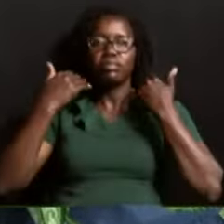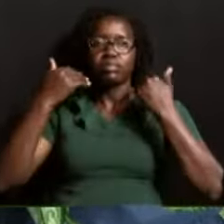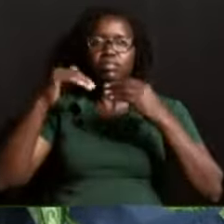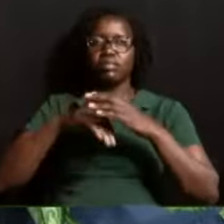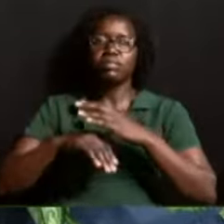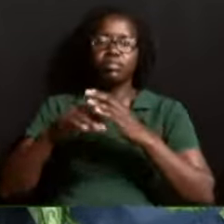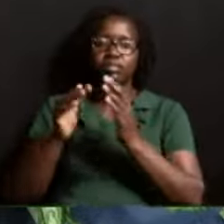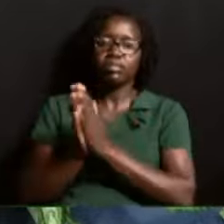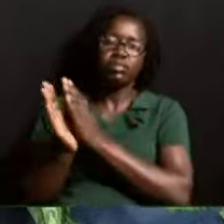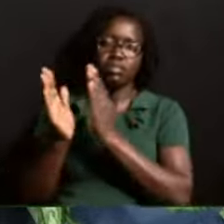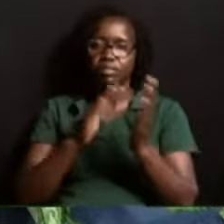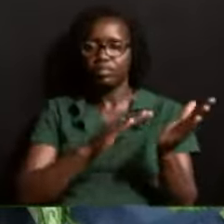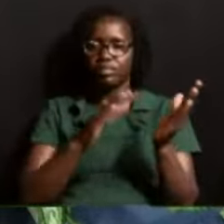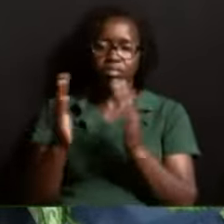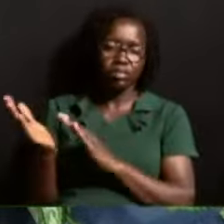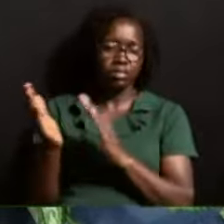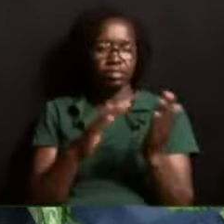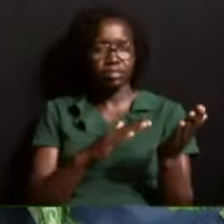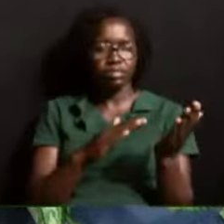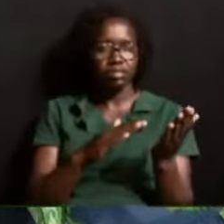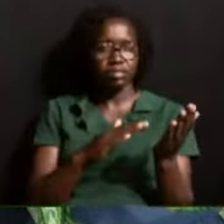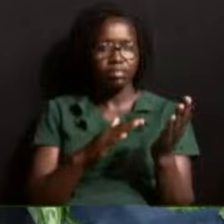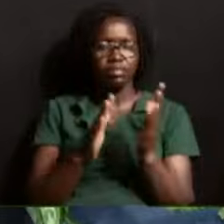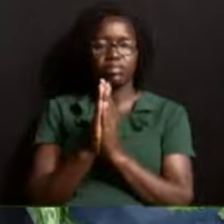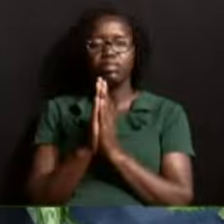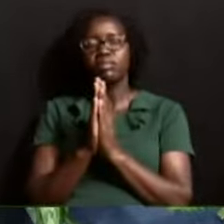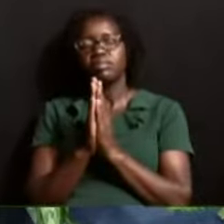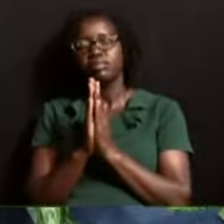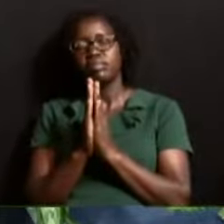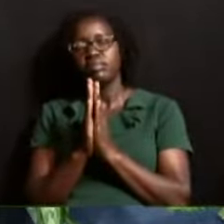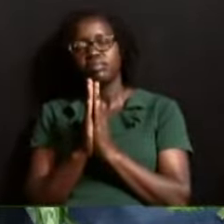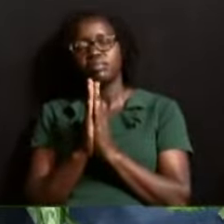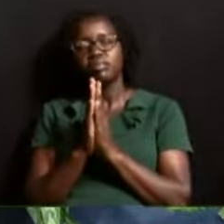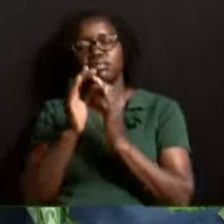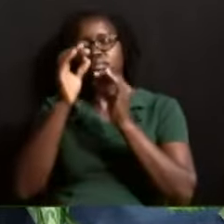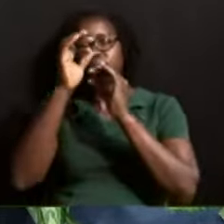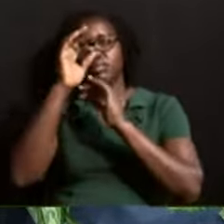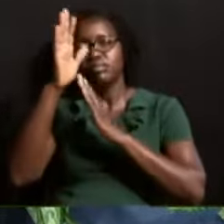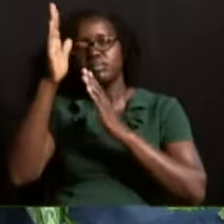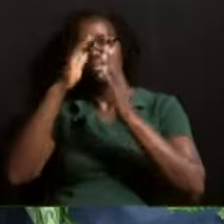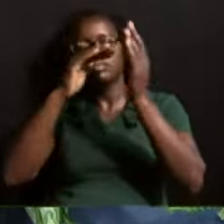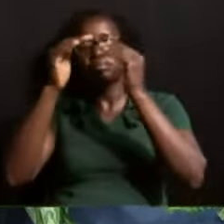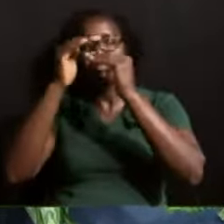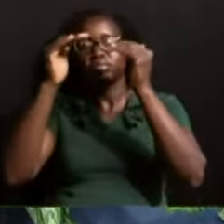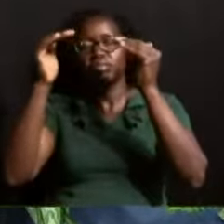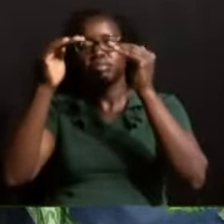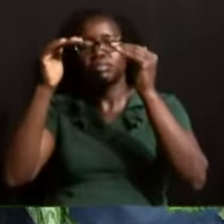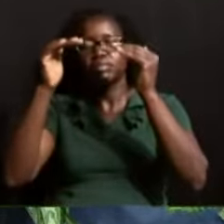the midst of a storm. Let us pray. Our Father in heaven,